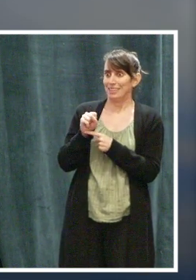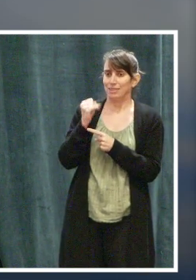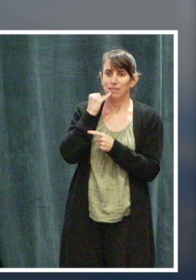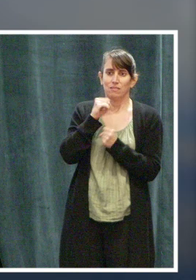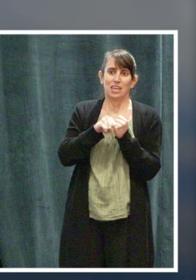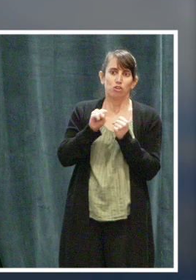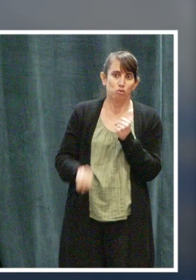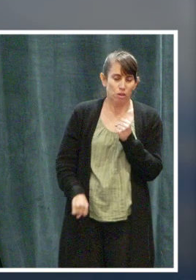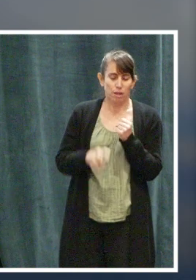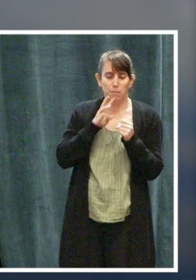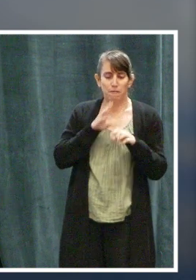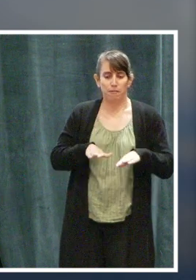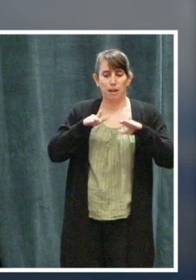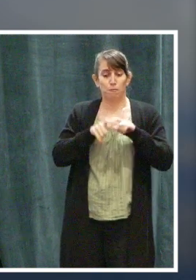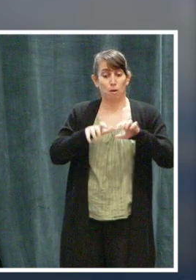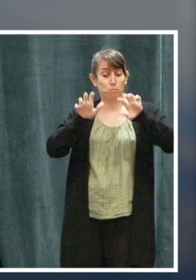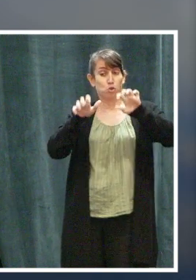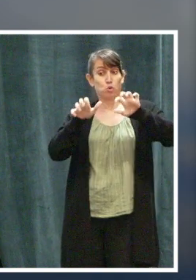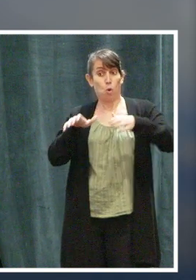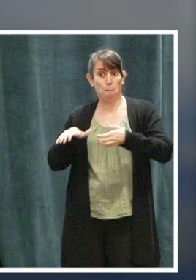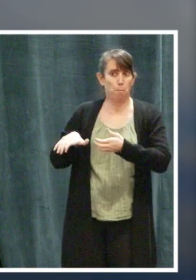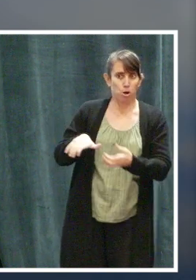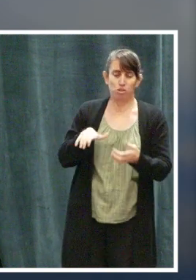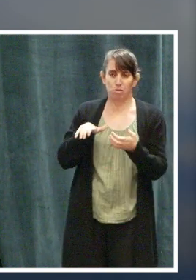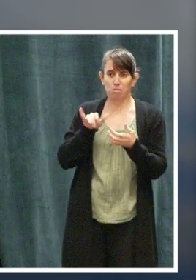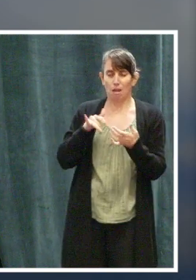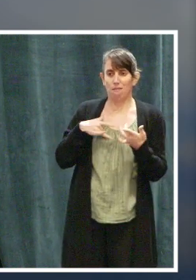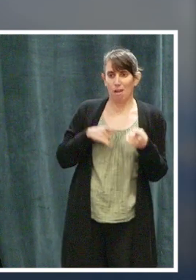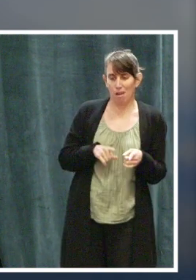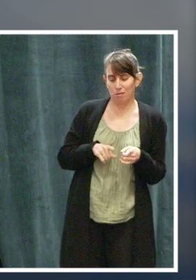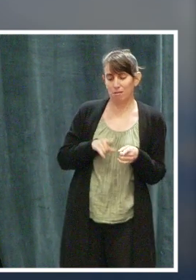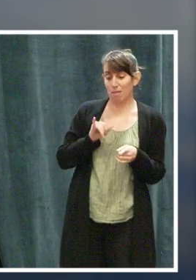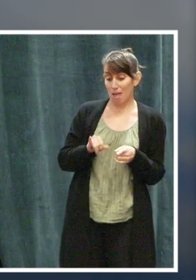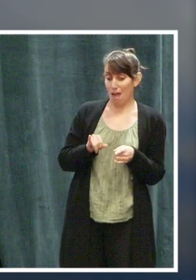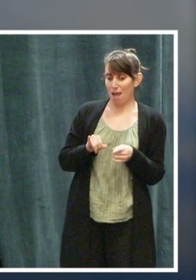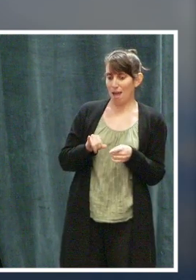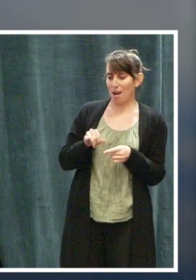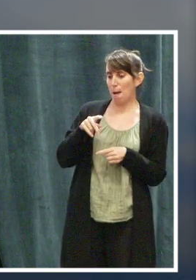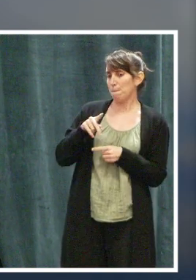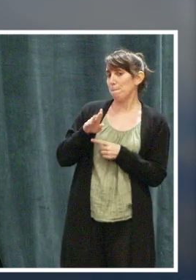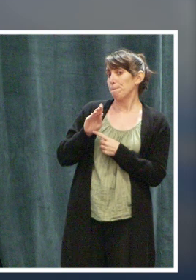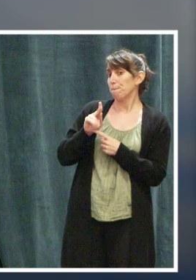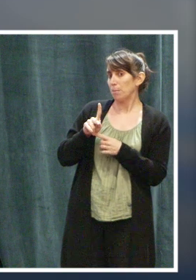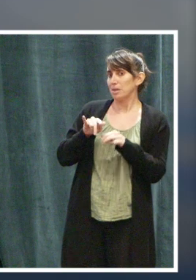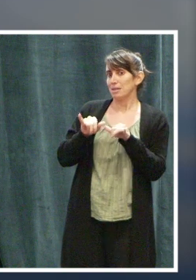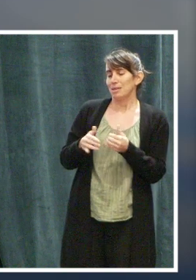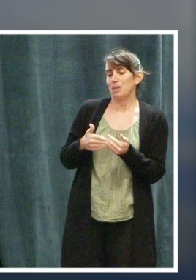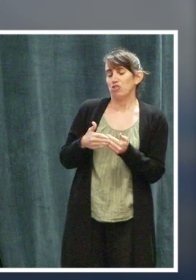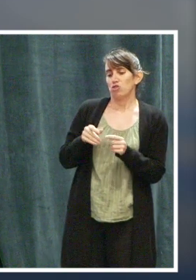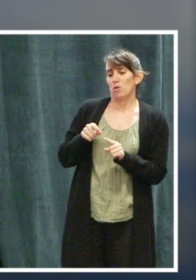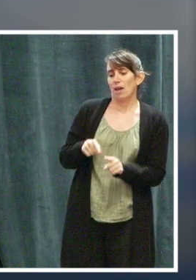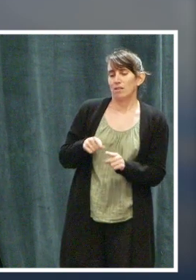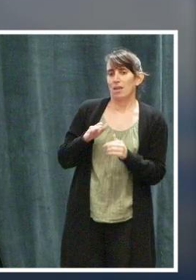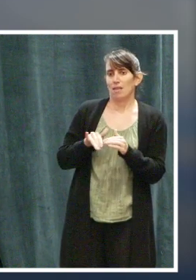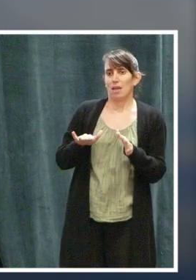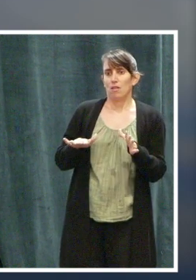caused by a cloudburst event, because the pump station is far more easy to activate and put online than the entirety of the flood